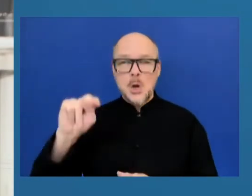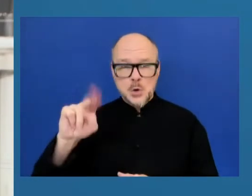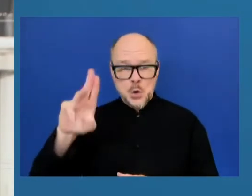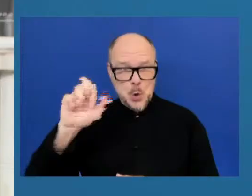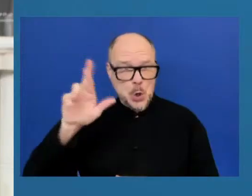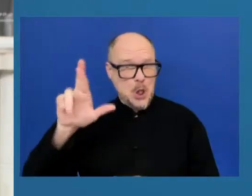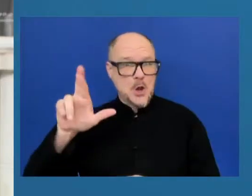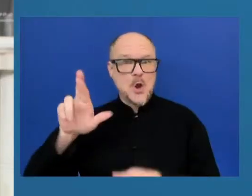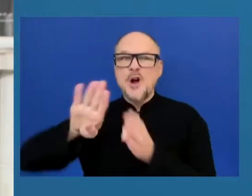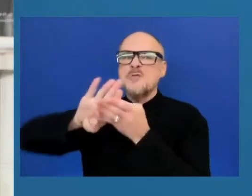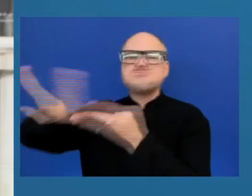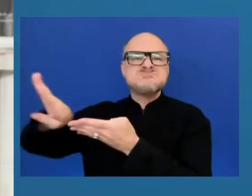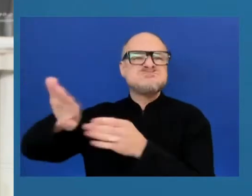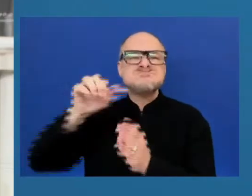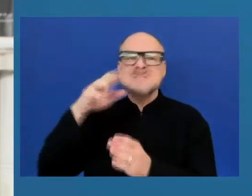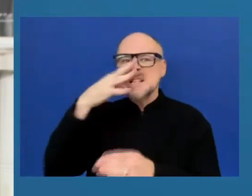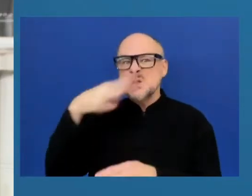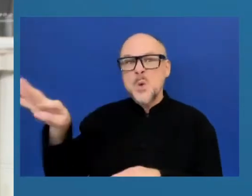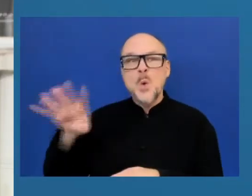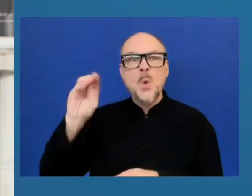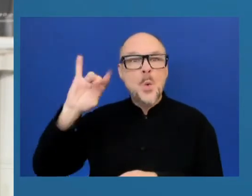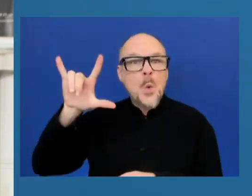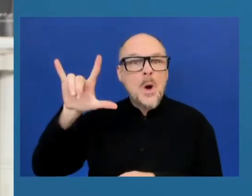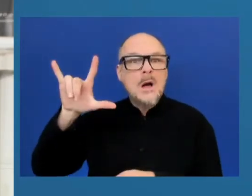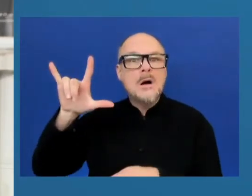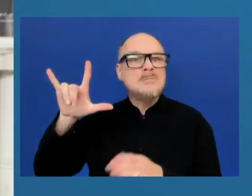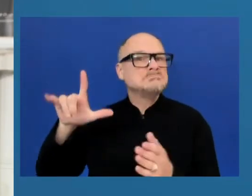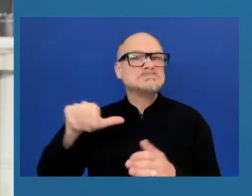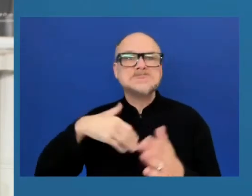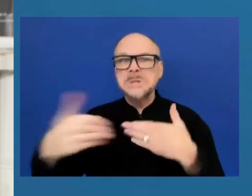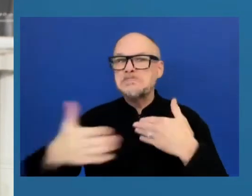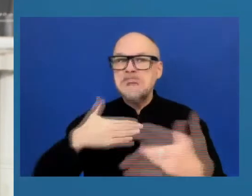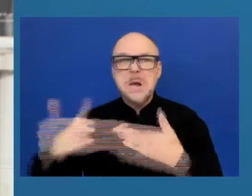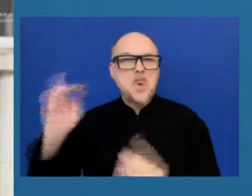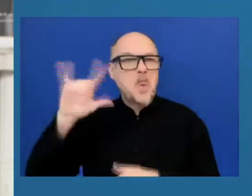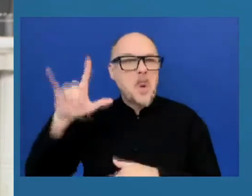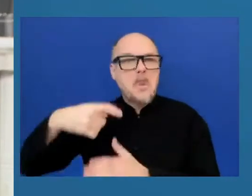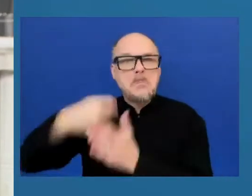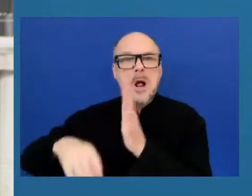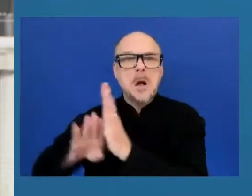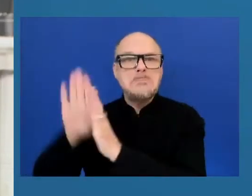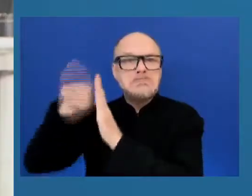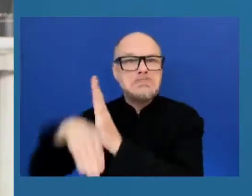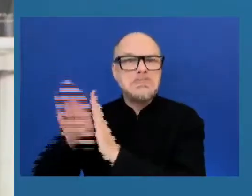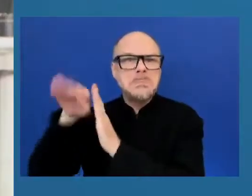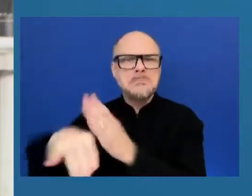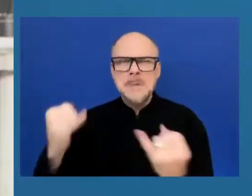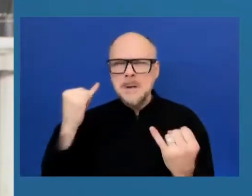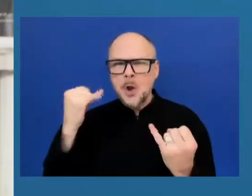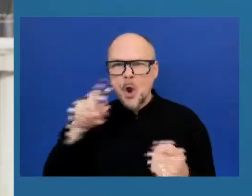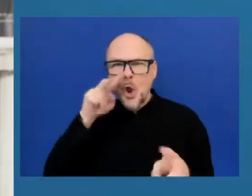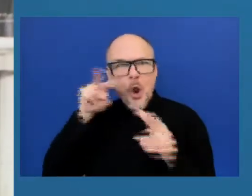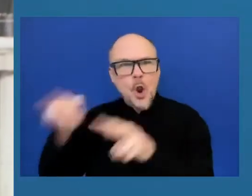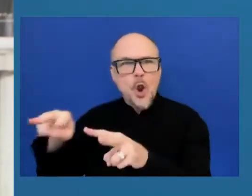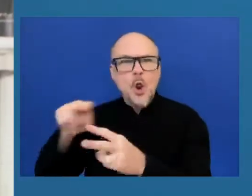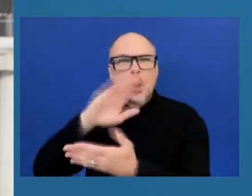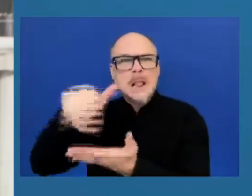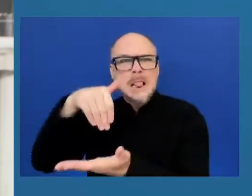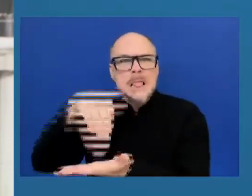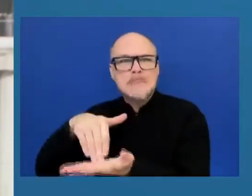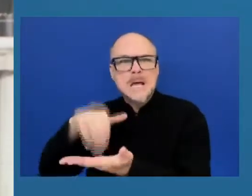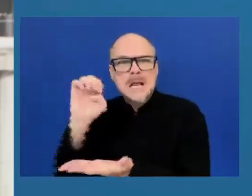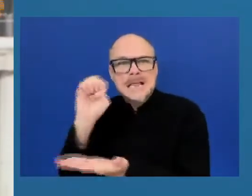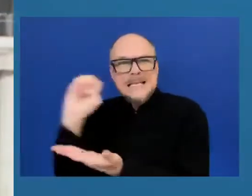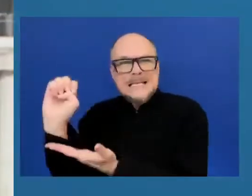prices. Look what's happening in the Middle East. Imagine a country, imagine a state that can read that in the news and not worry about